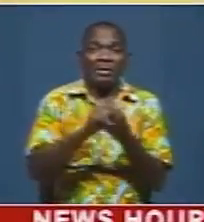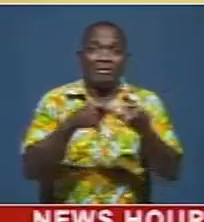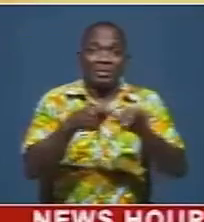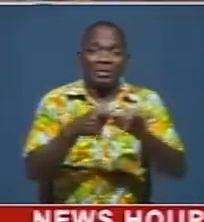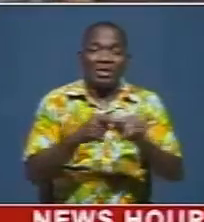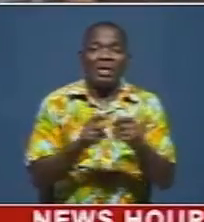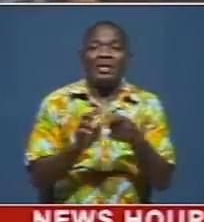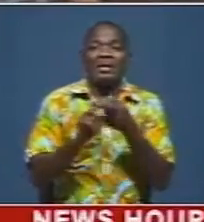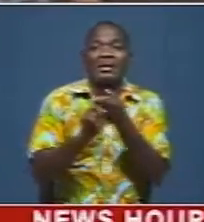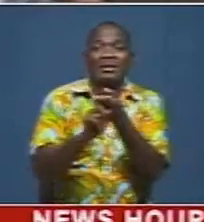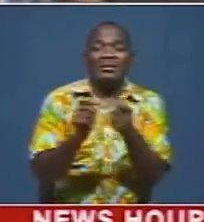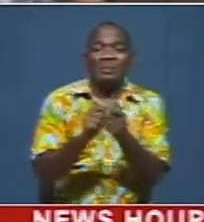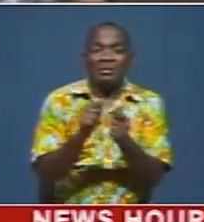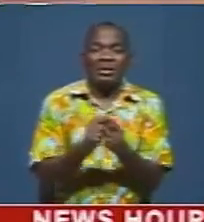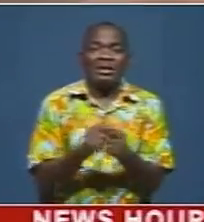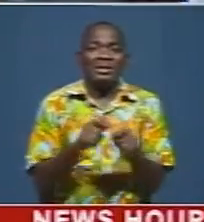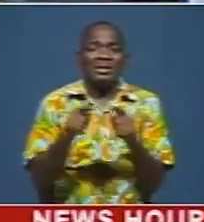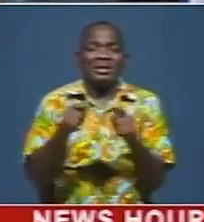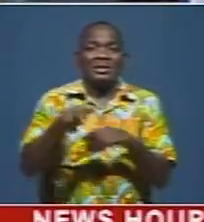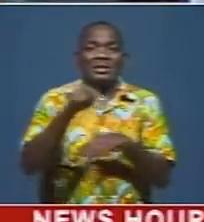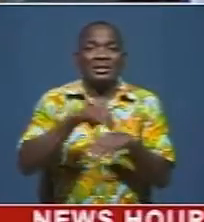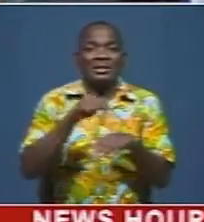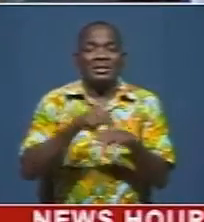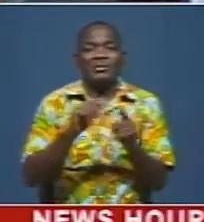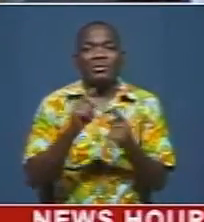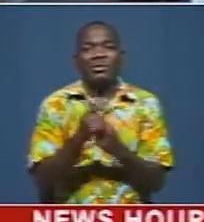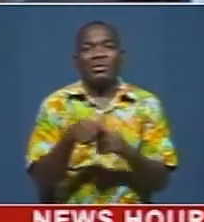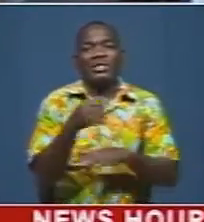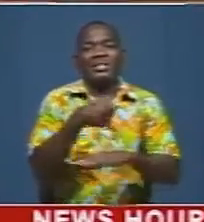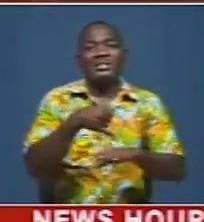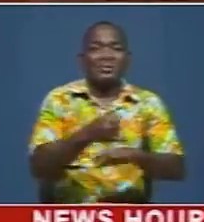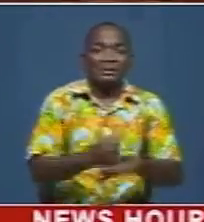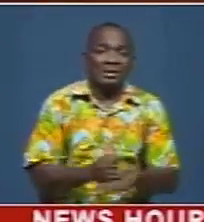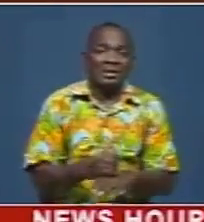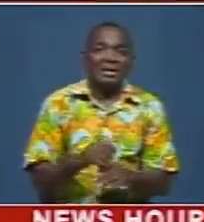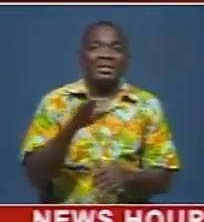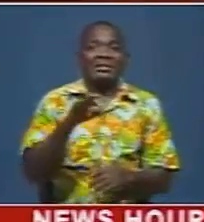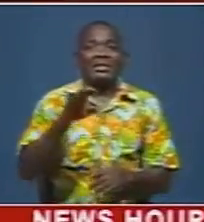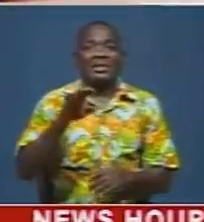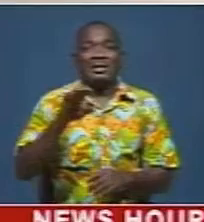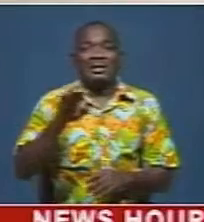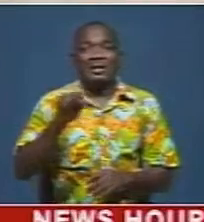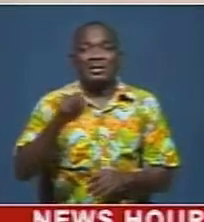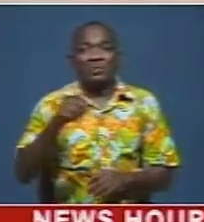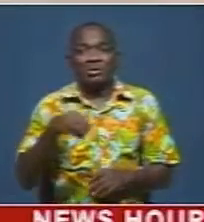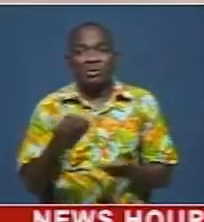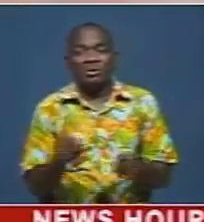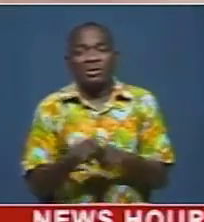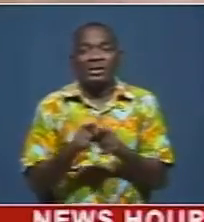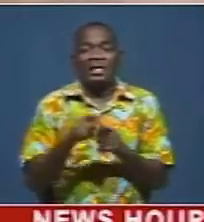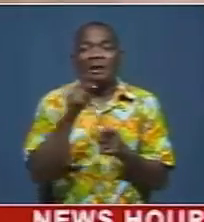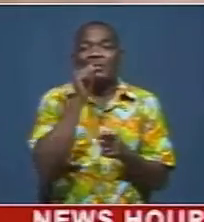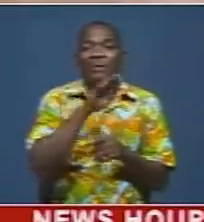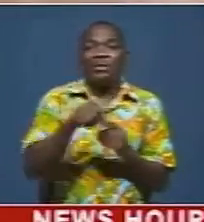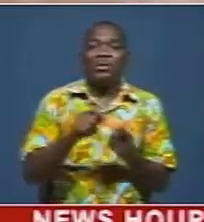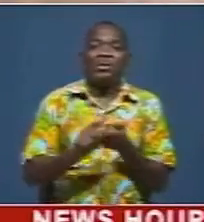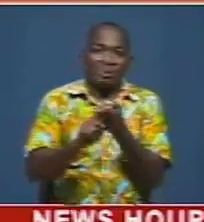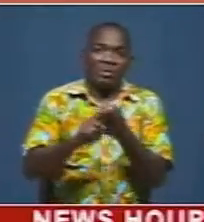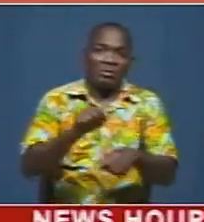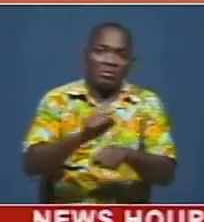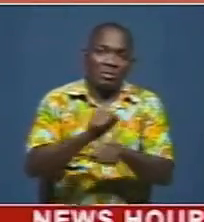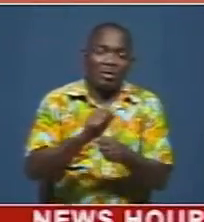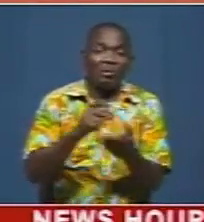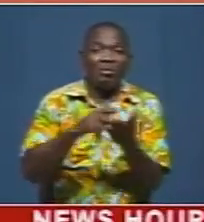in partnership with multiple national and local institutions, civil society organizations, and private sector actors.